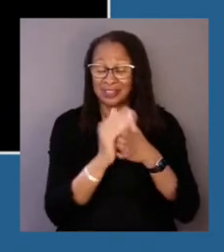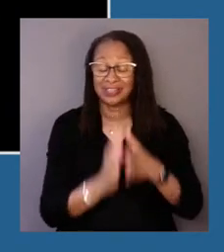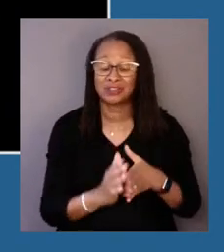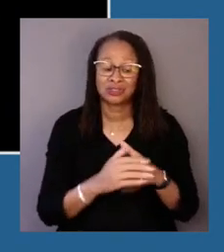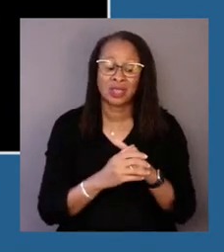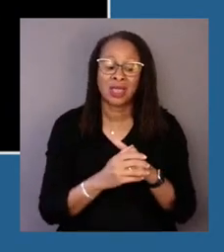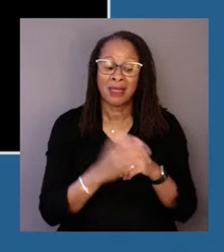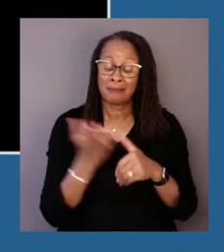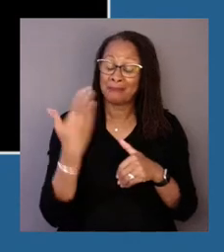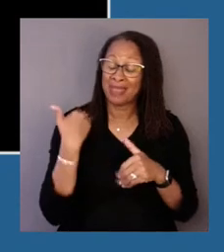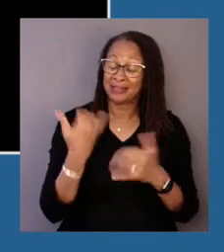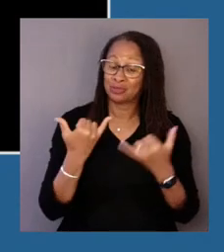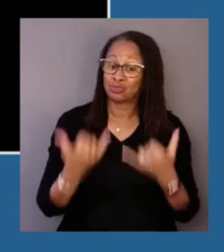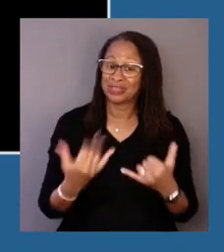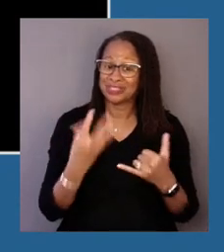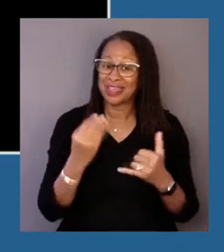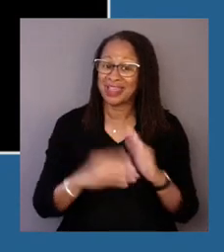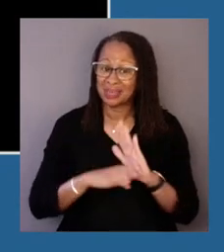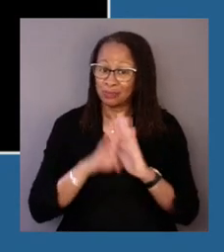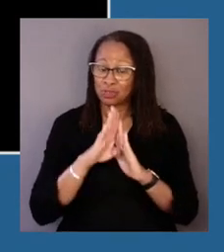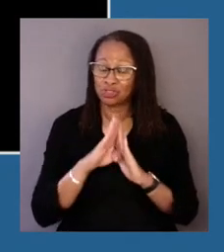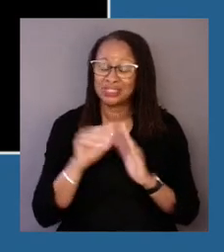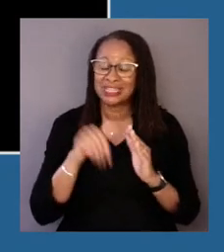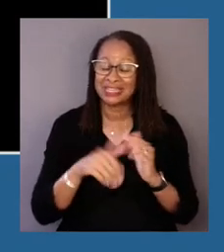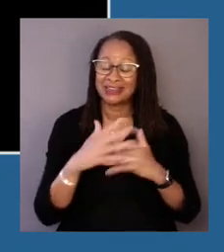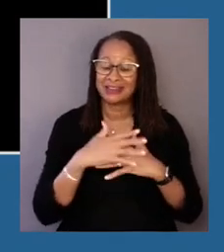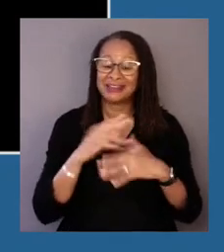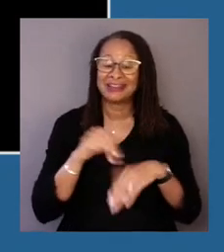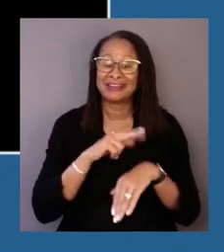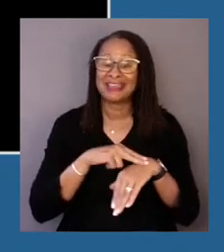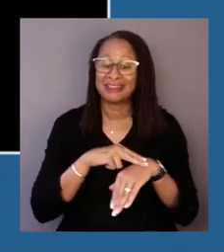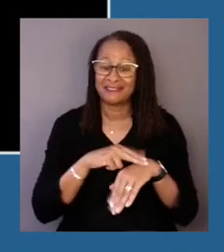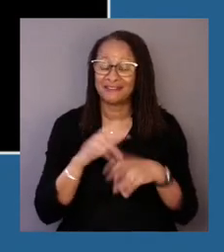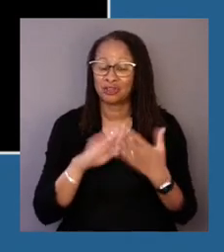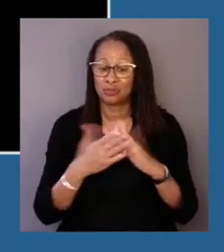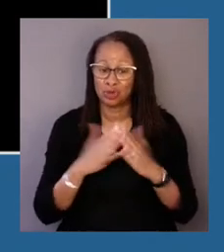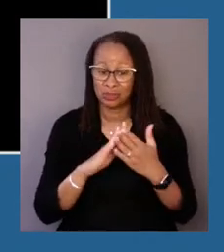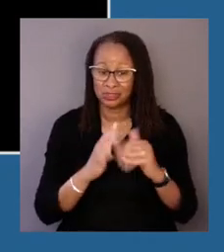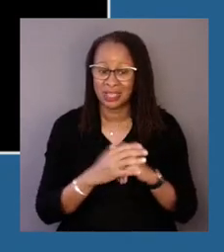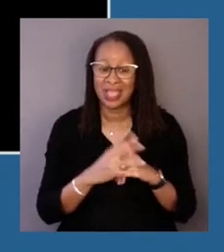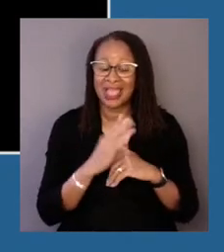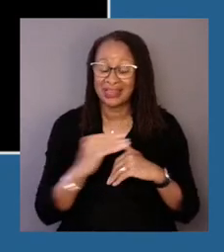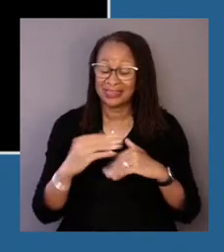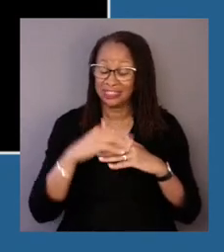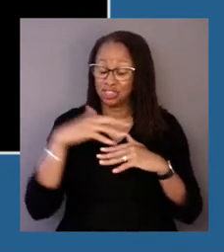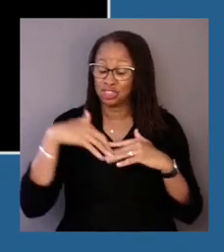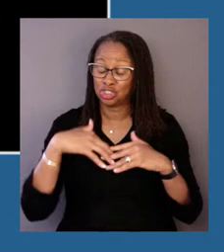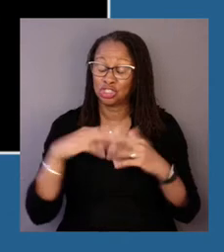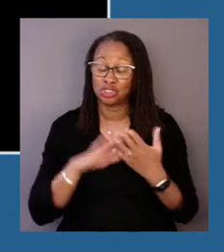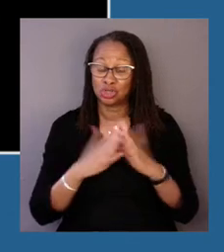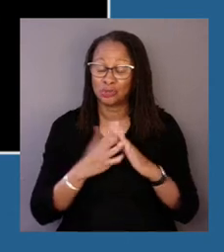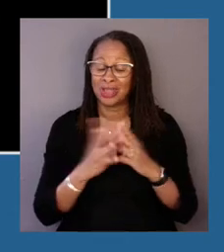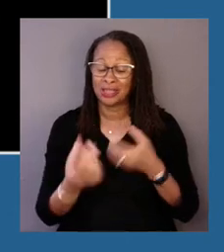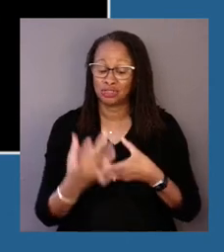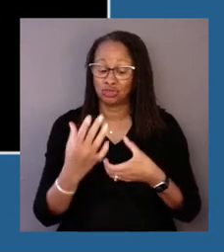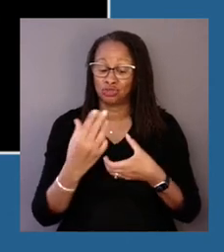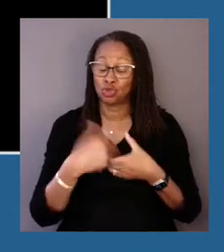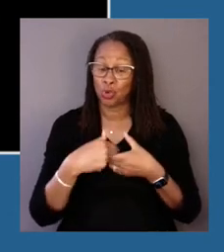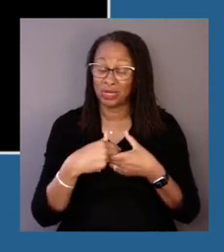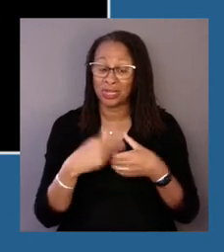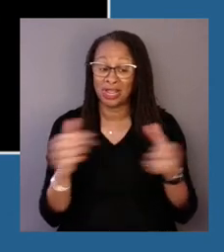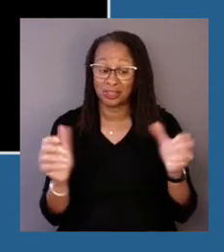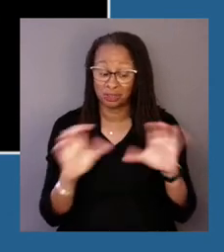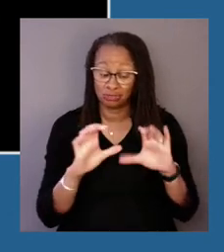of Native and Indigenous communities, and in joining in solidarity with the fight forward